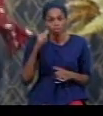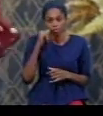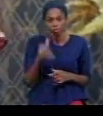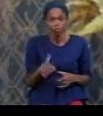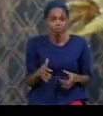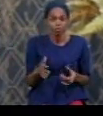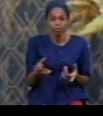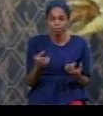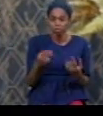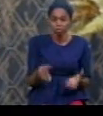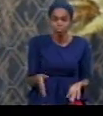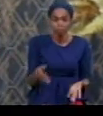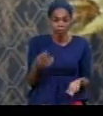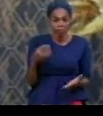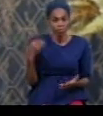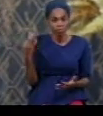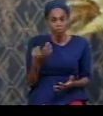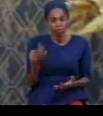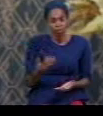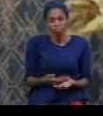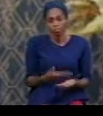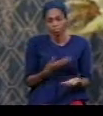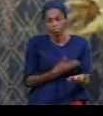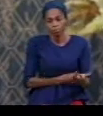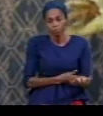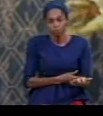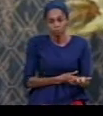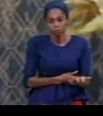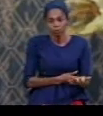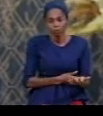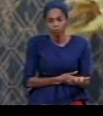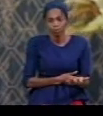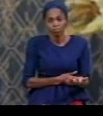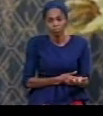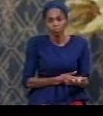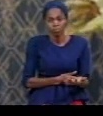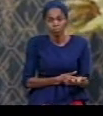morning. Reaching here, rain was falling just as it's falling now.